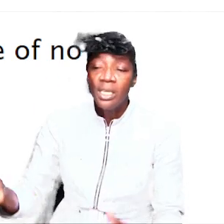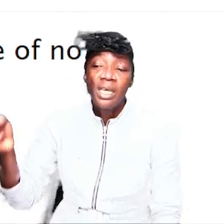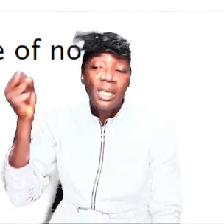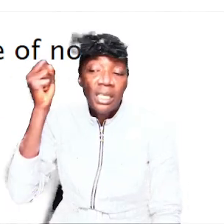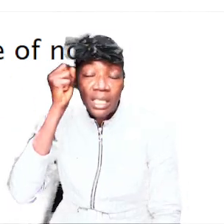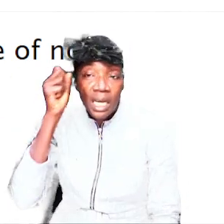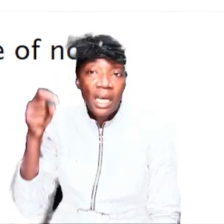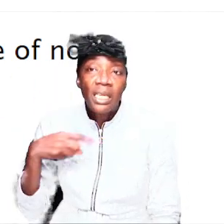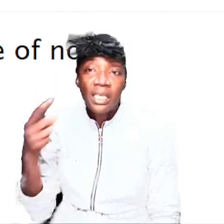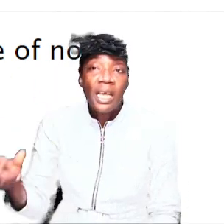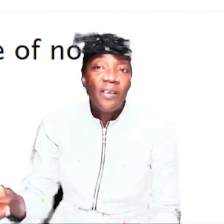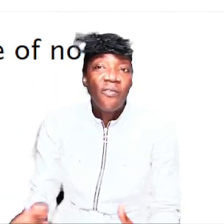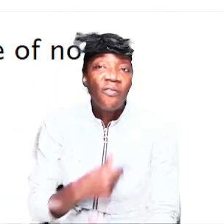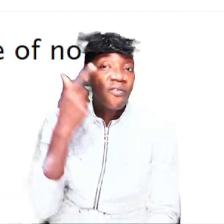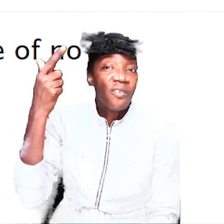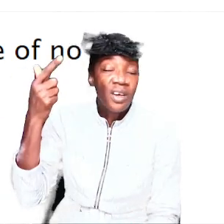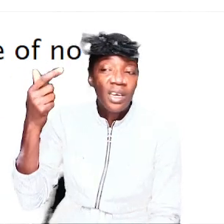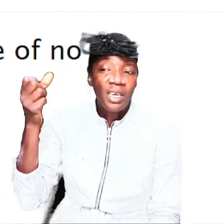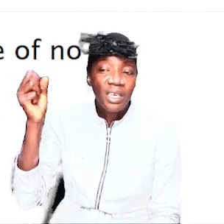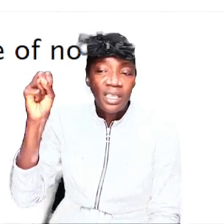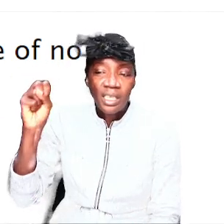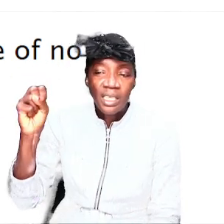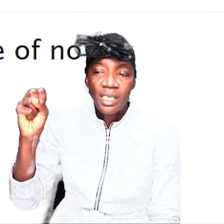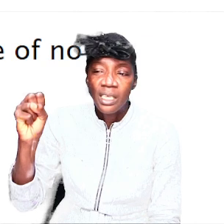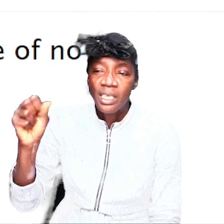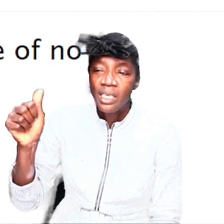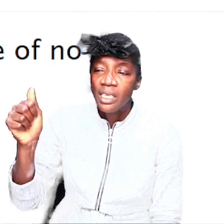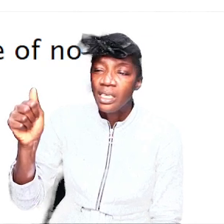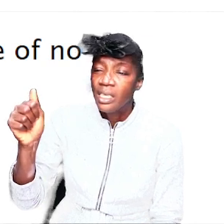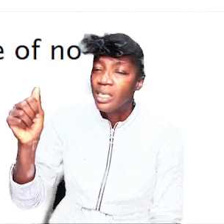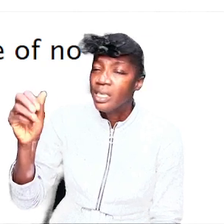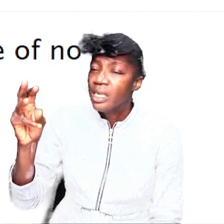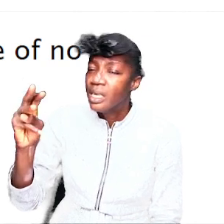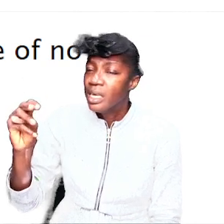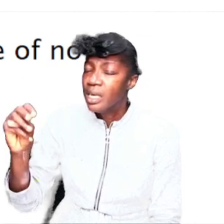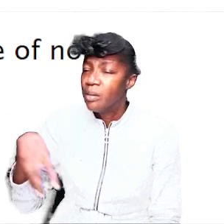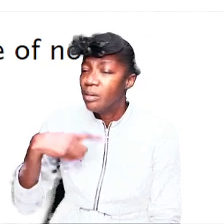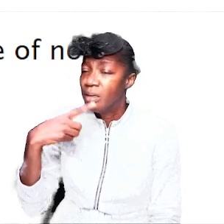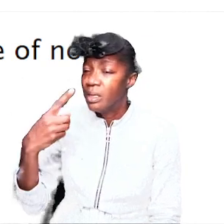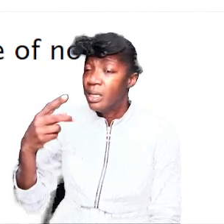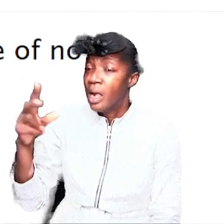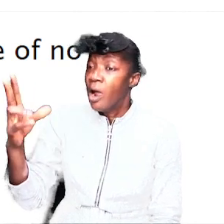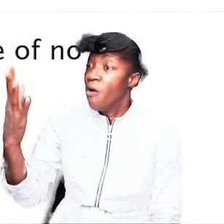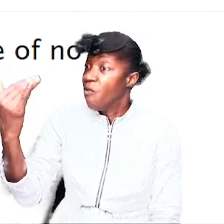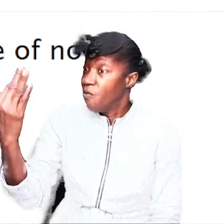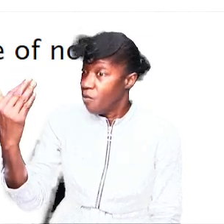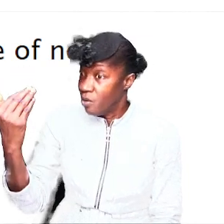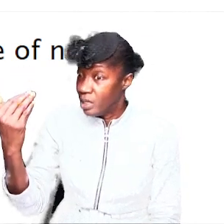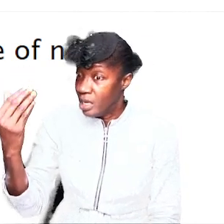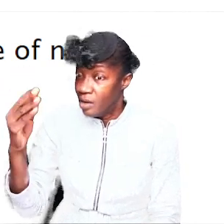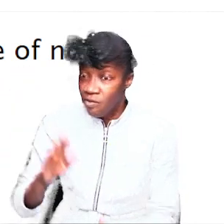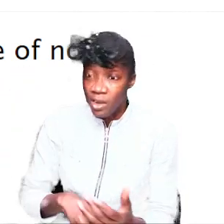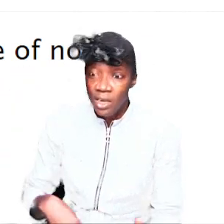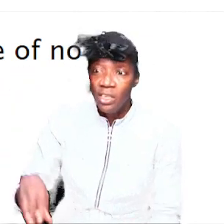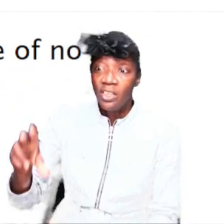In 1 Samuel 14:44, he said, God do so to me and more also, you shall surely